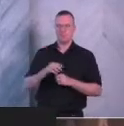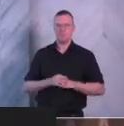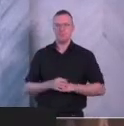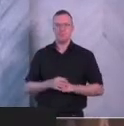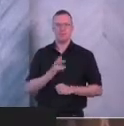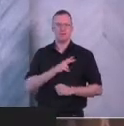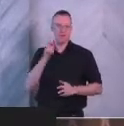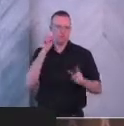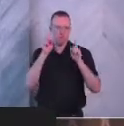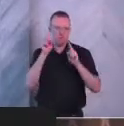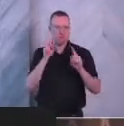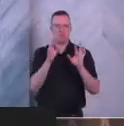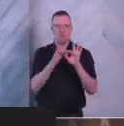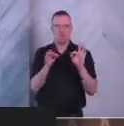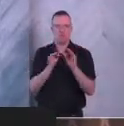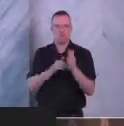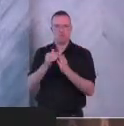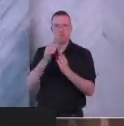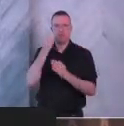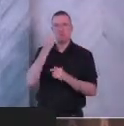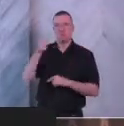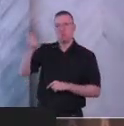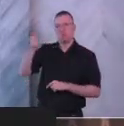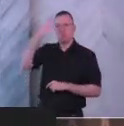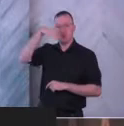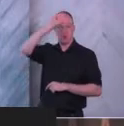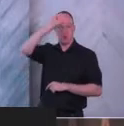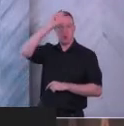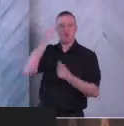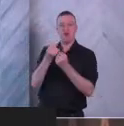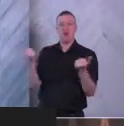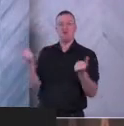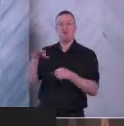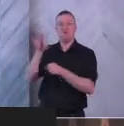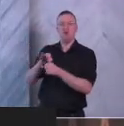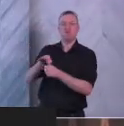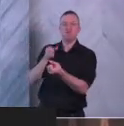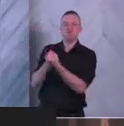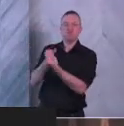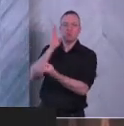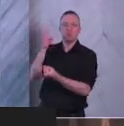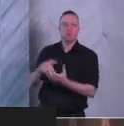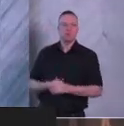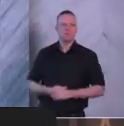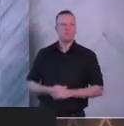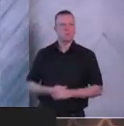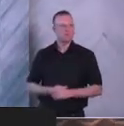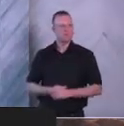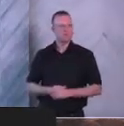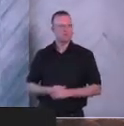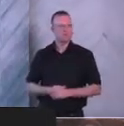heard many a times, if he takes off his turban, we will vote for him. This is